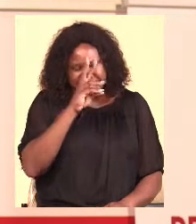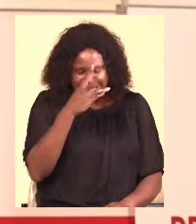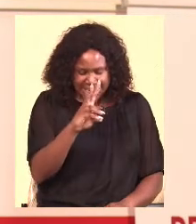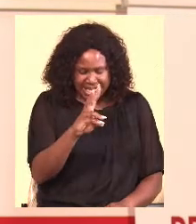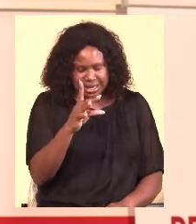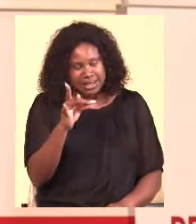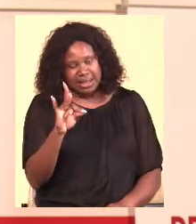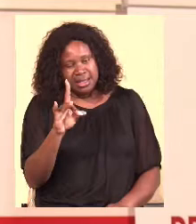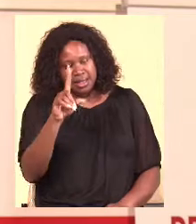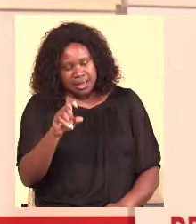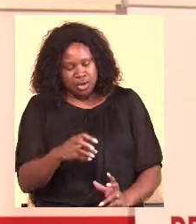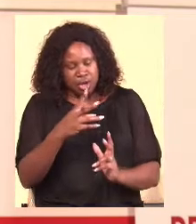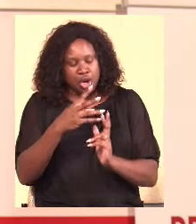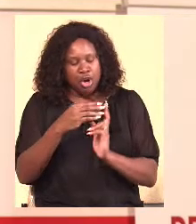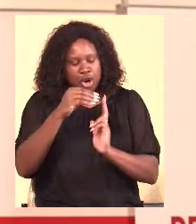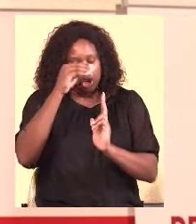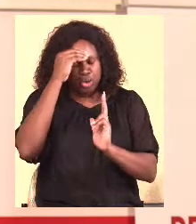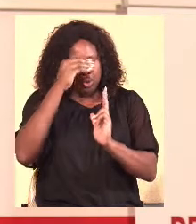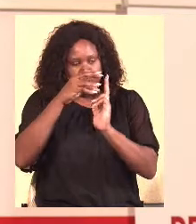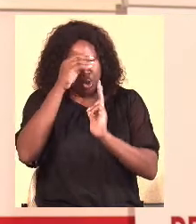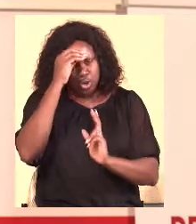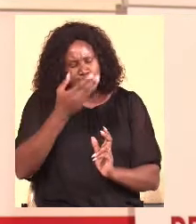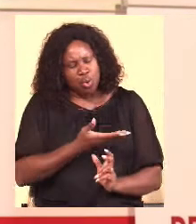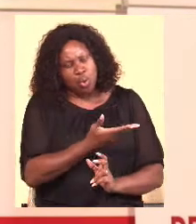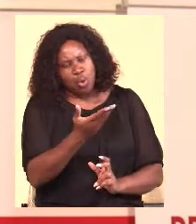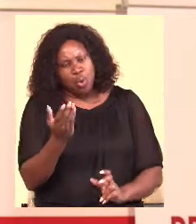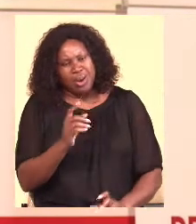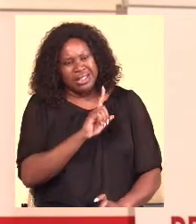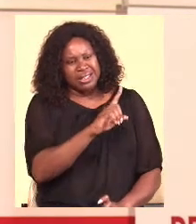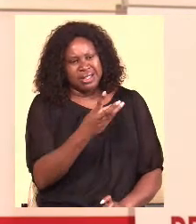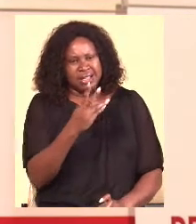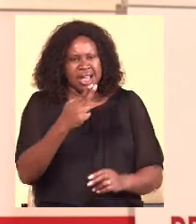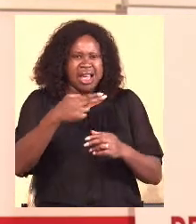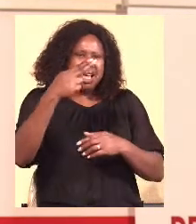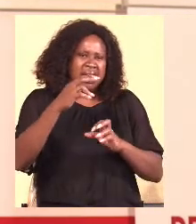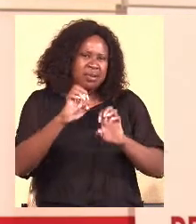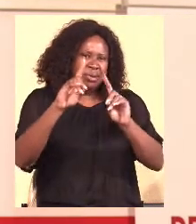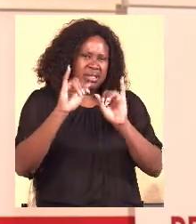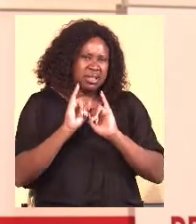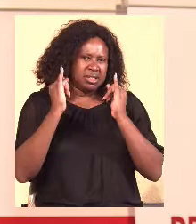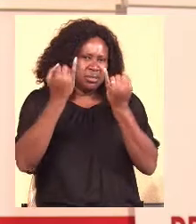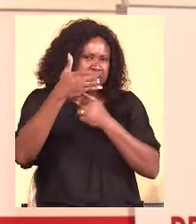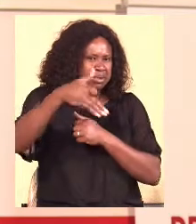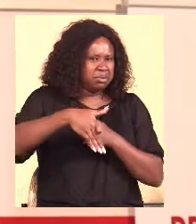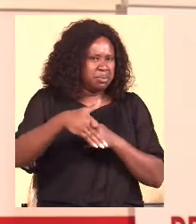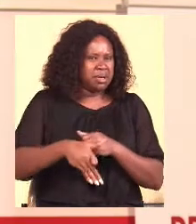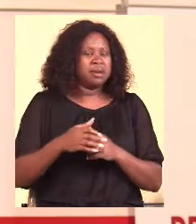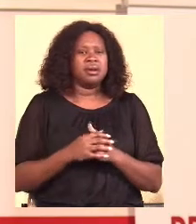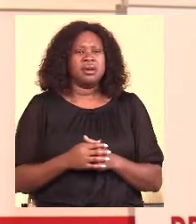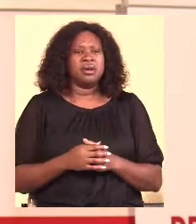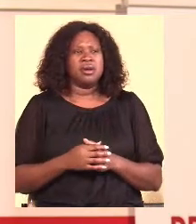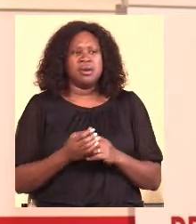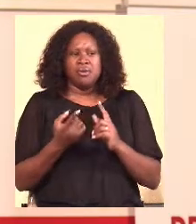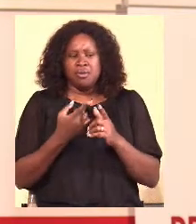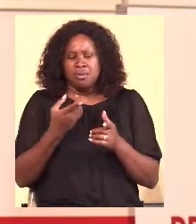68,000 students in all 16 higher education institutions in Namibia. Out